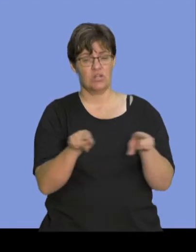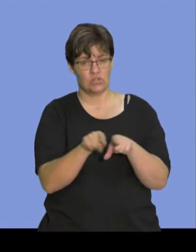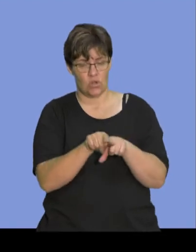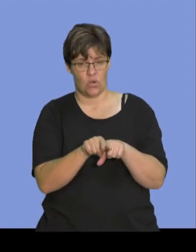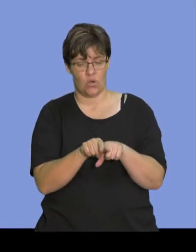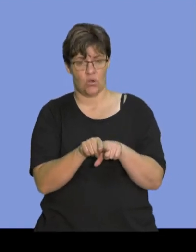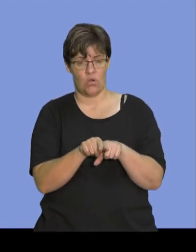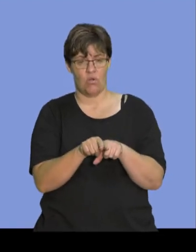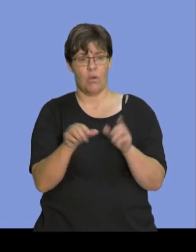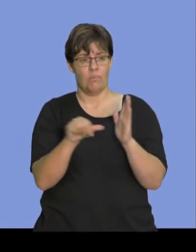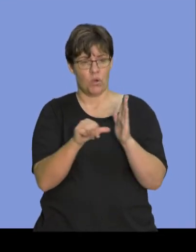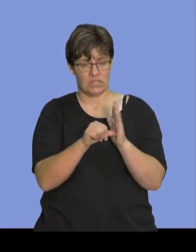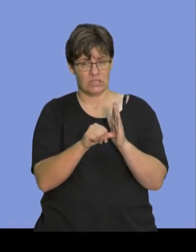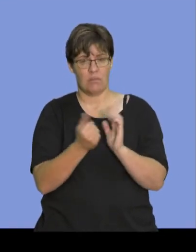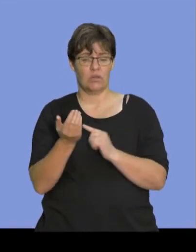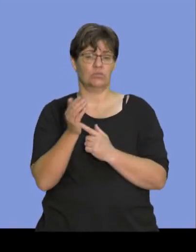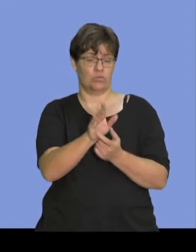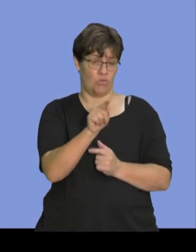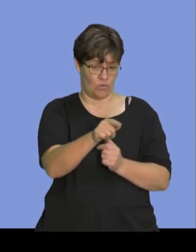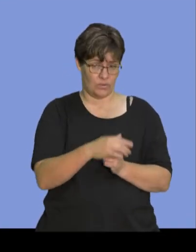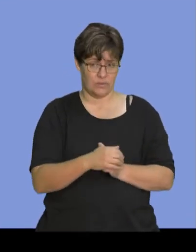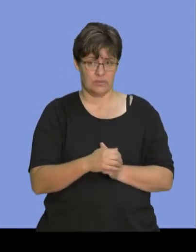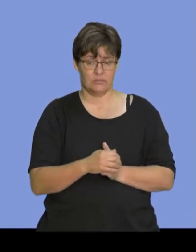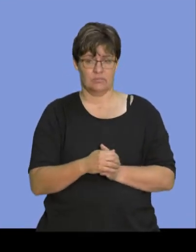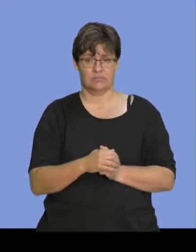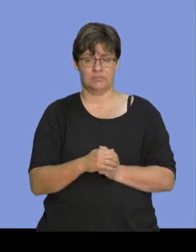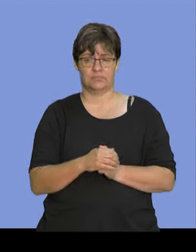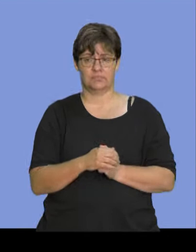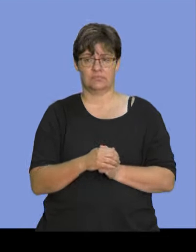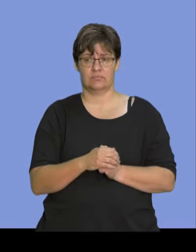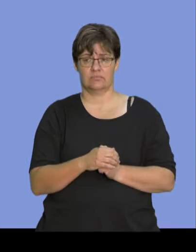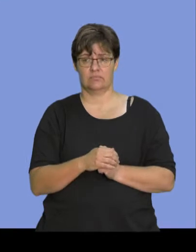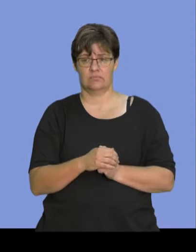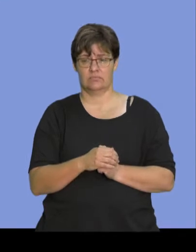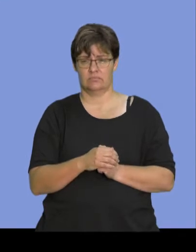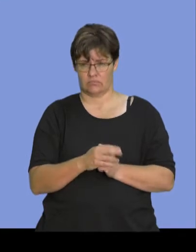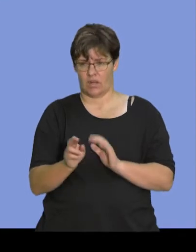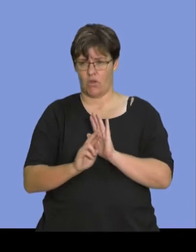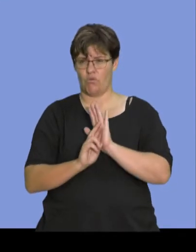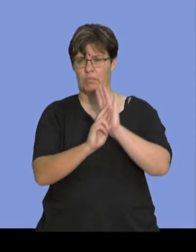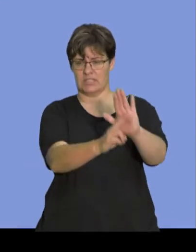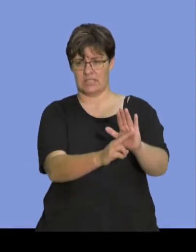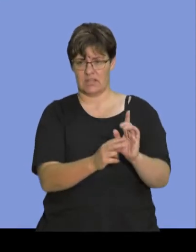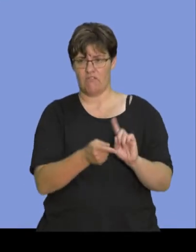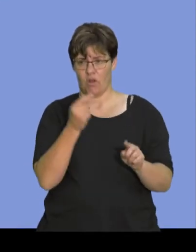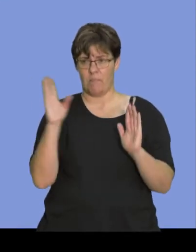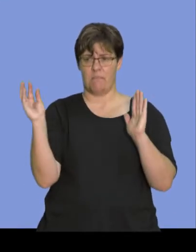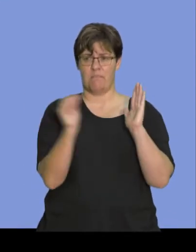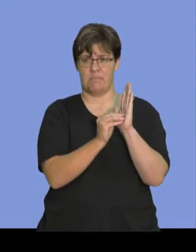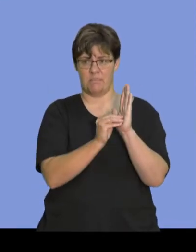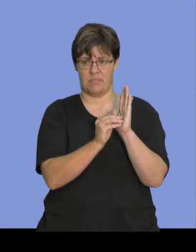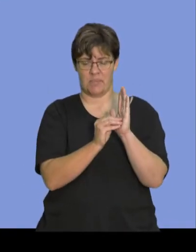in our representation, it's also important for us to actually show that. Okay, right? So this is the